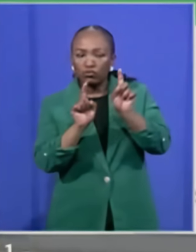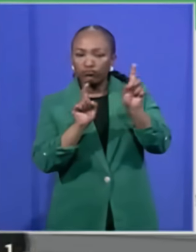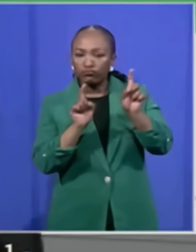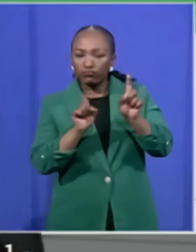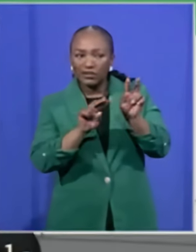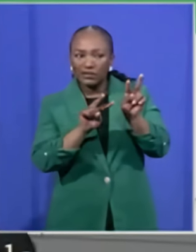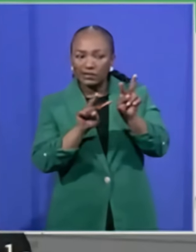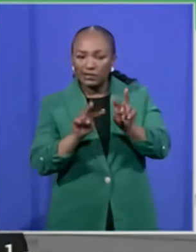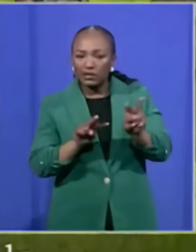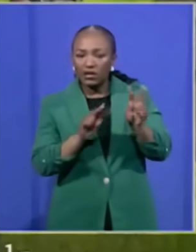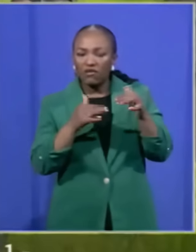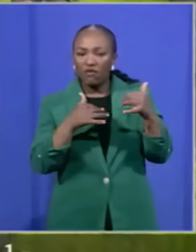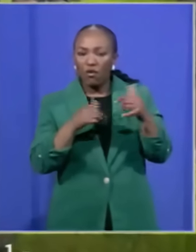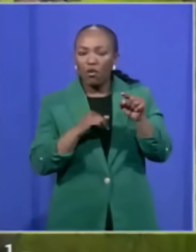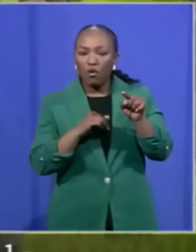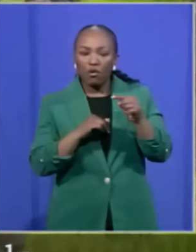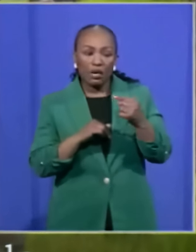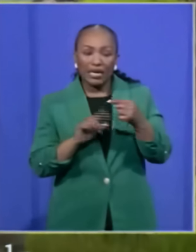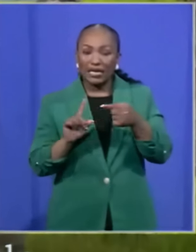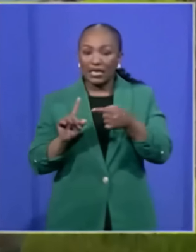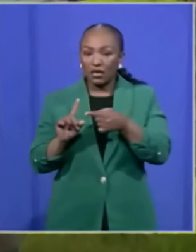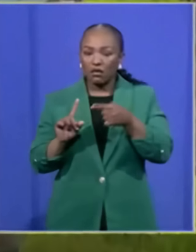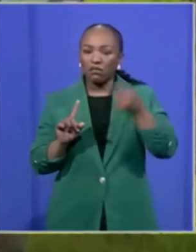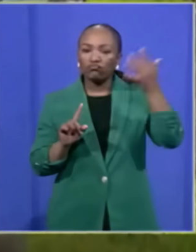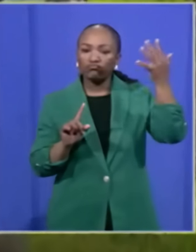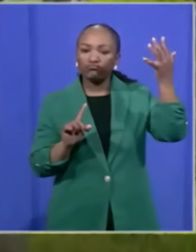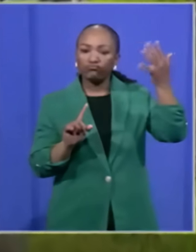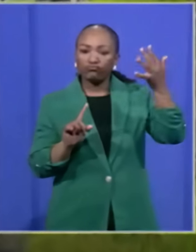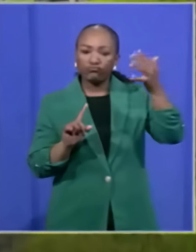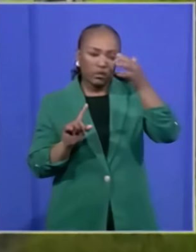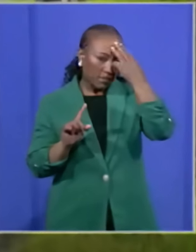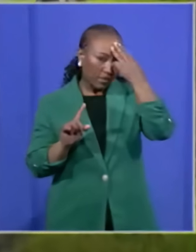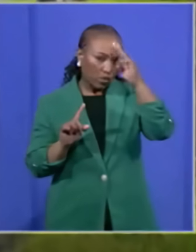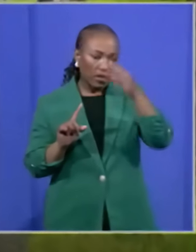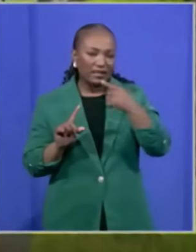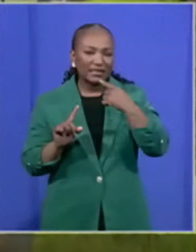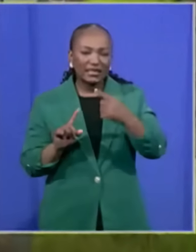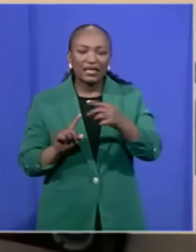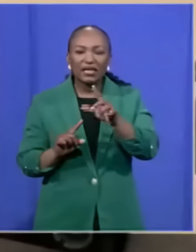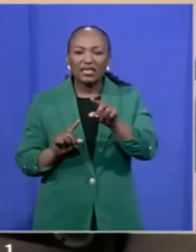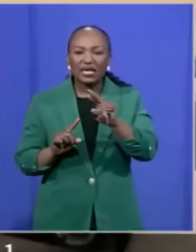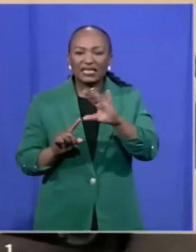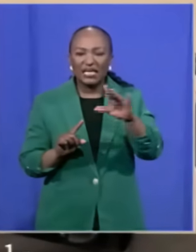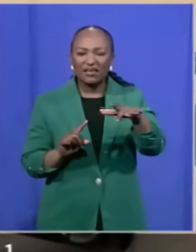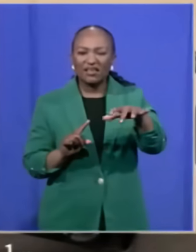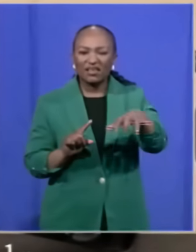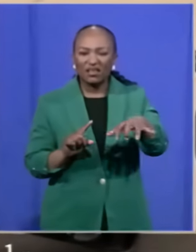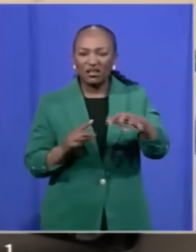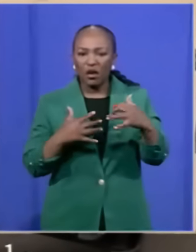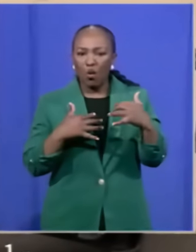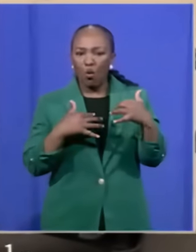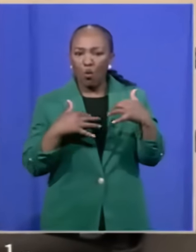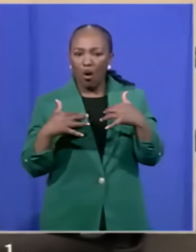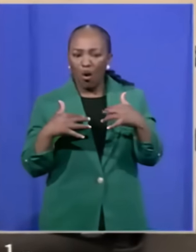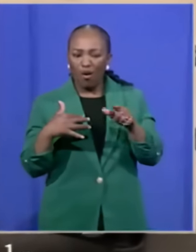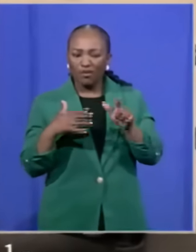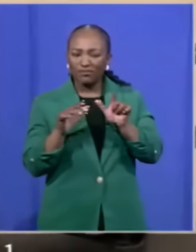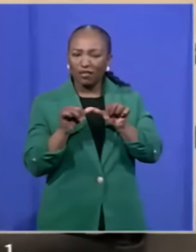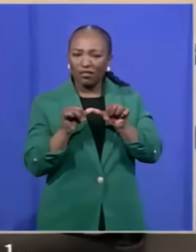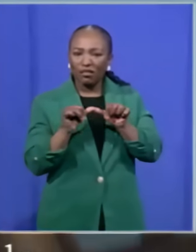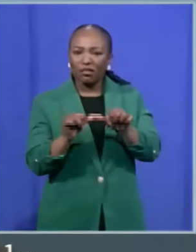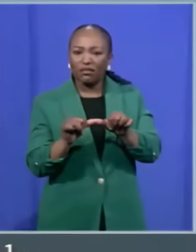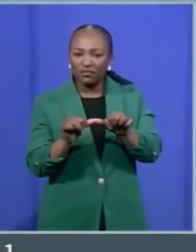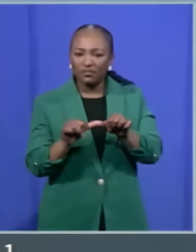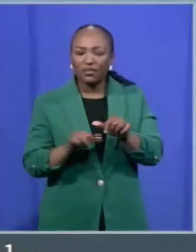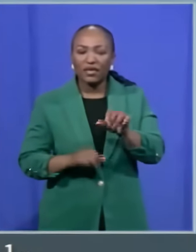puo Pretoria o boletse ha mmuso o tshwengwa ke ntwa Democratic Republic of Congo. South Africa remains gravely concerned